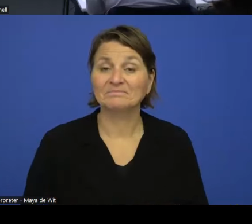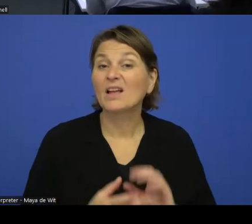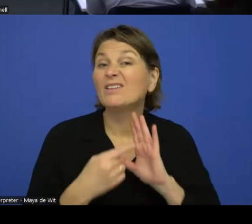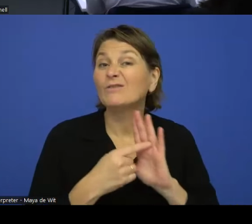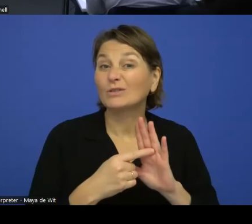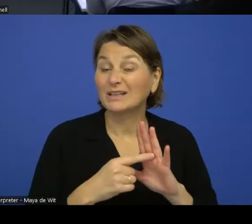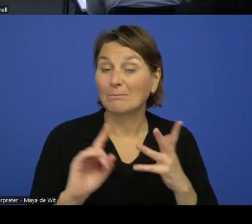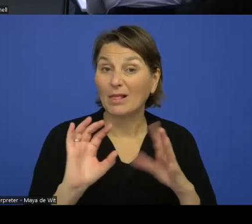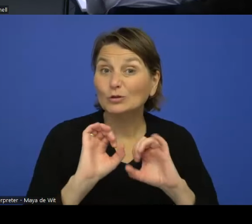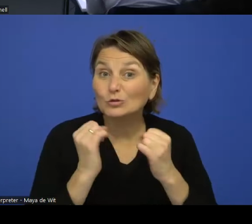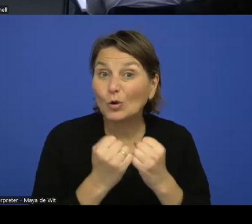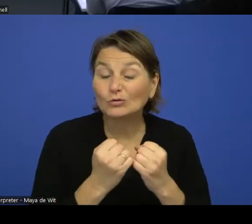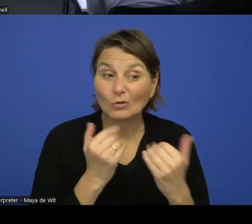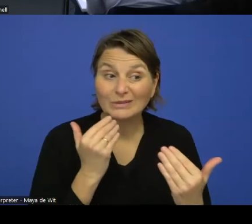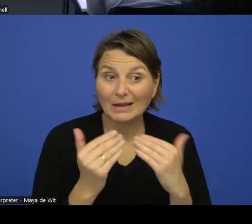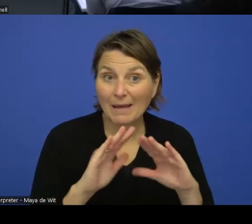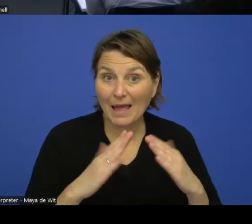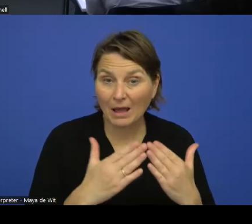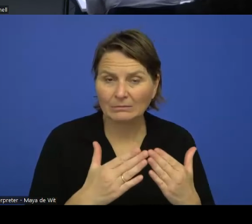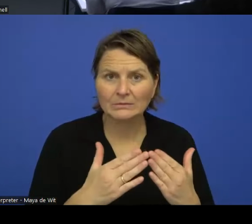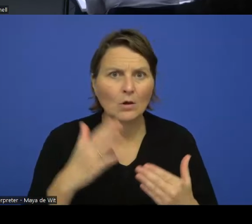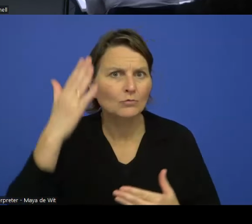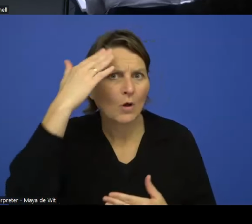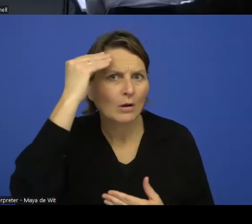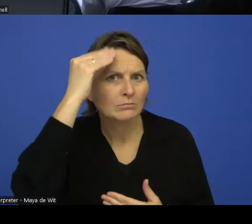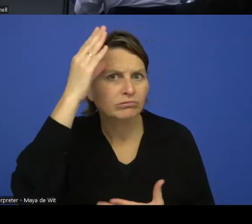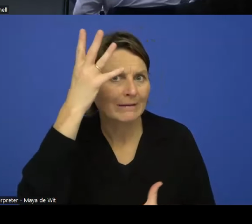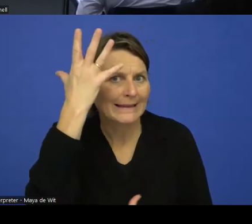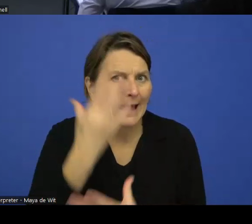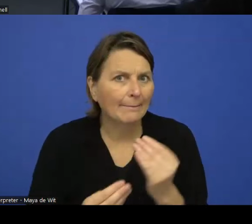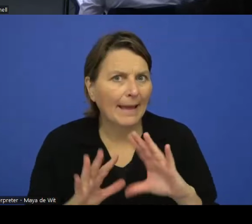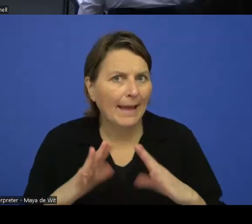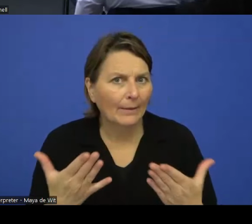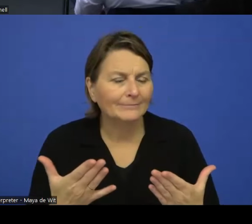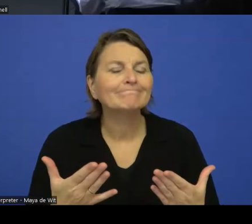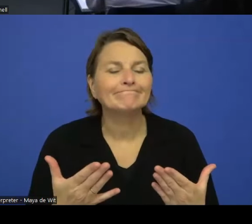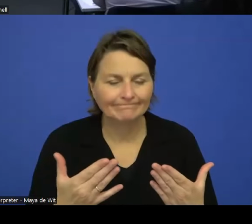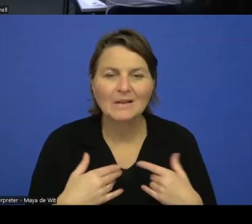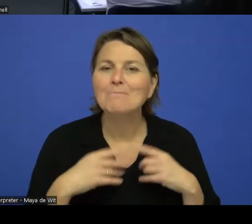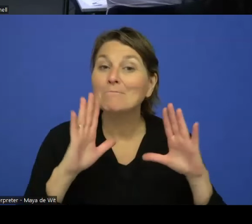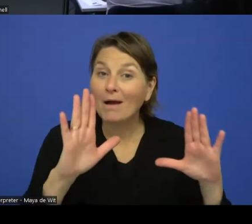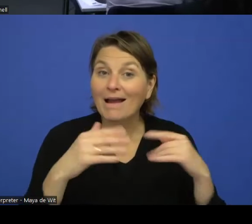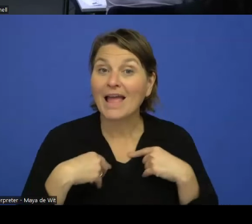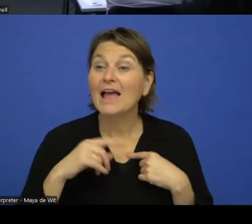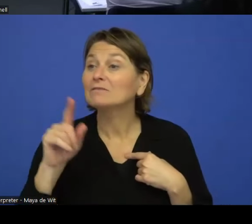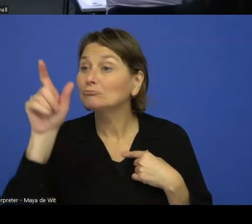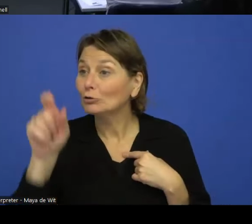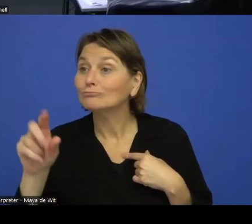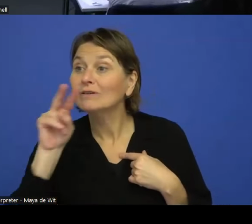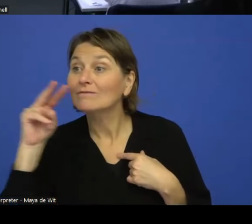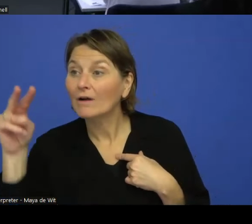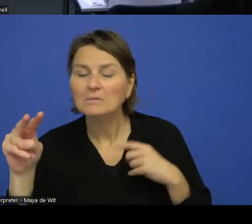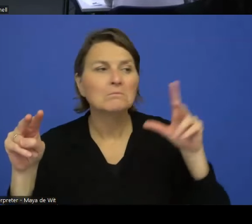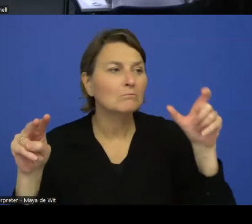the knowledge gaps in a moment, but at least if you have a variety of perspectives reflected, you're